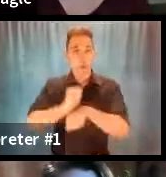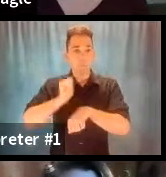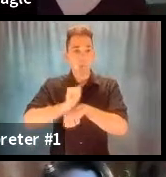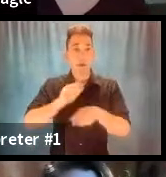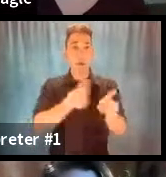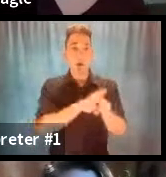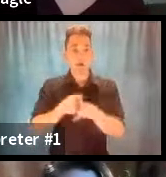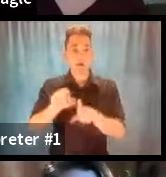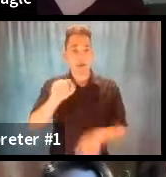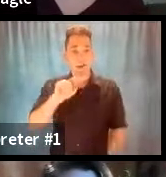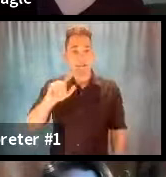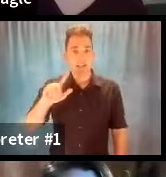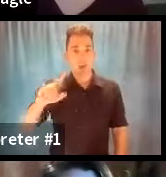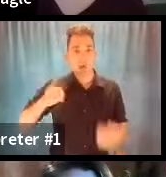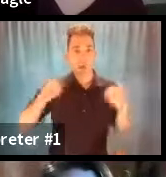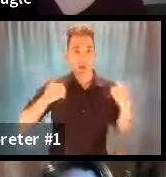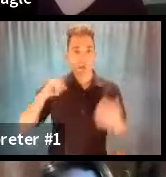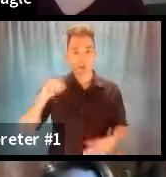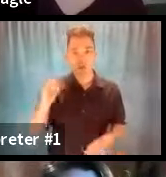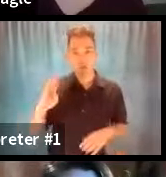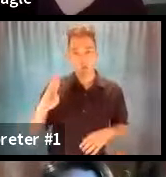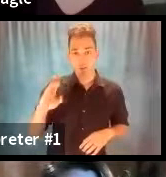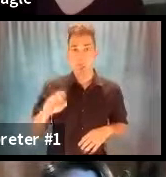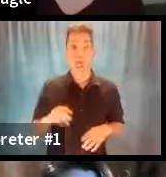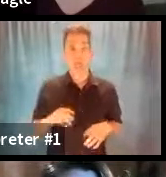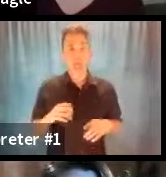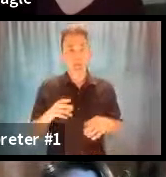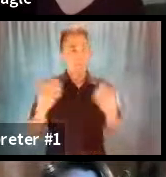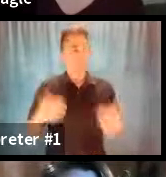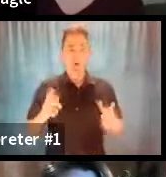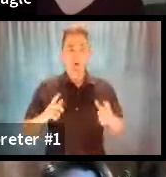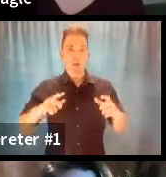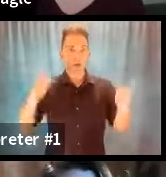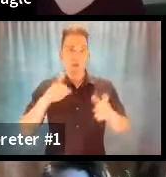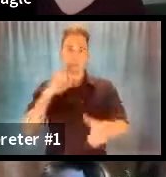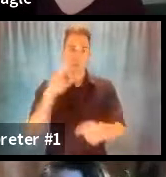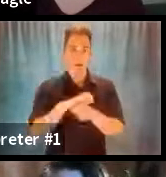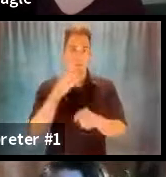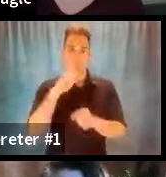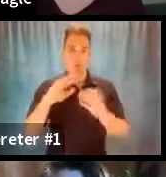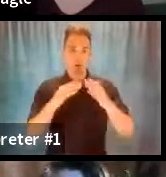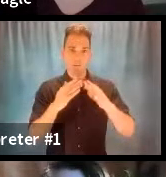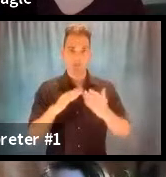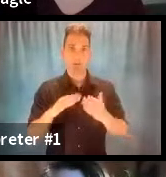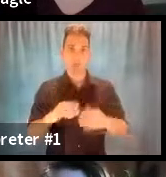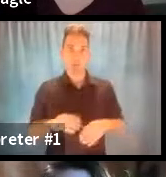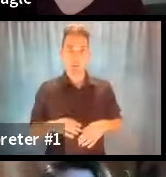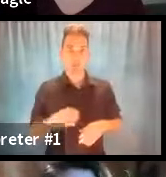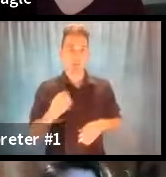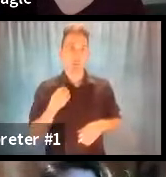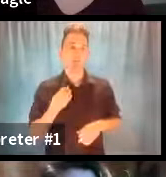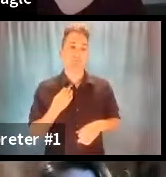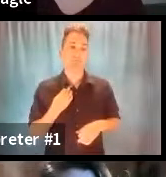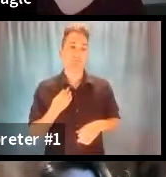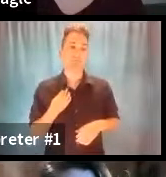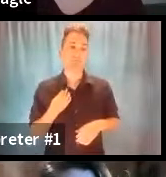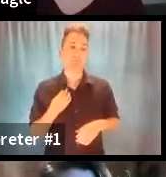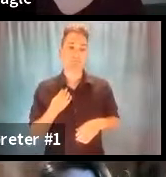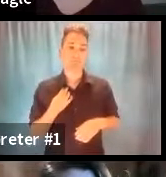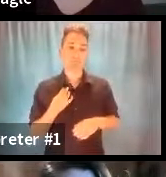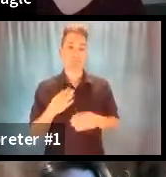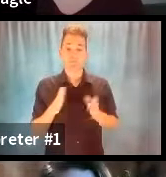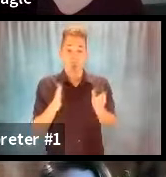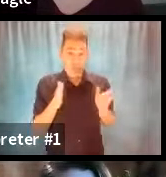STL Youth Jobs. We have made a major commitment to our community. We have taken a small piece of space